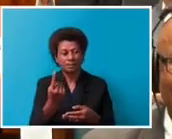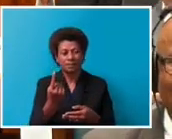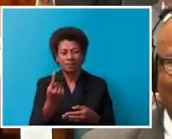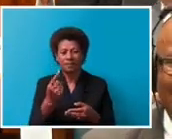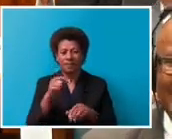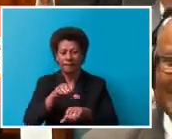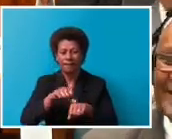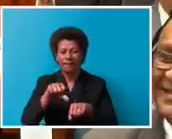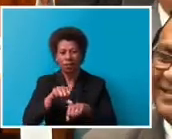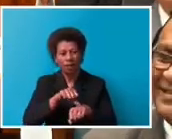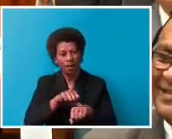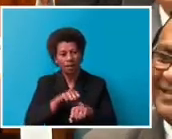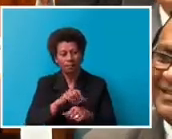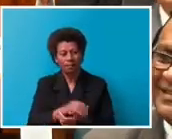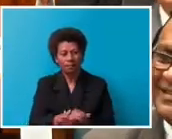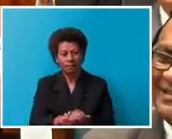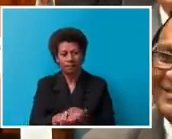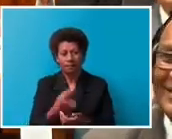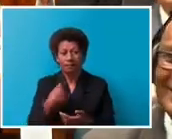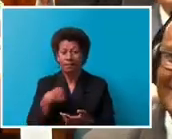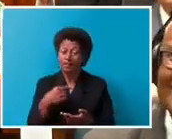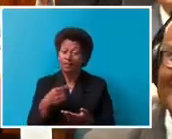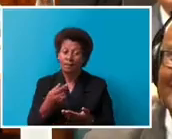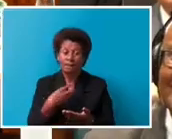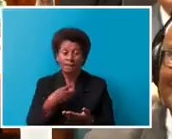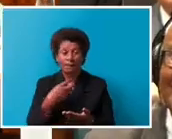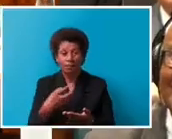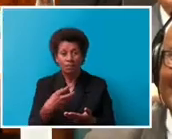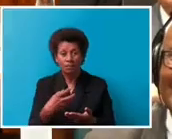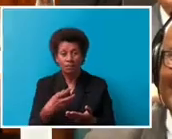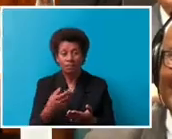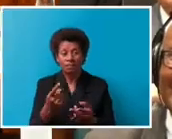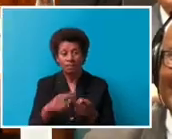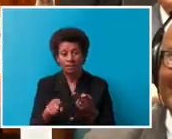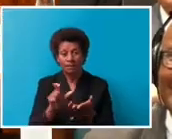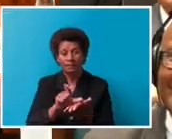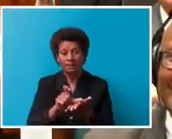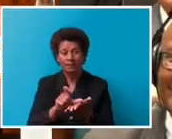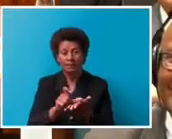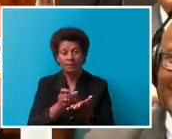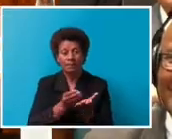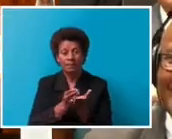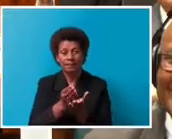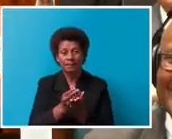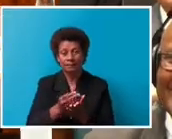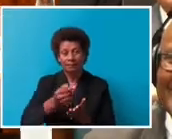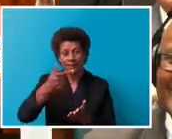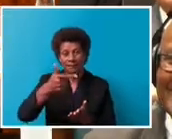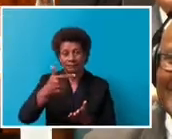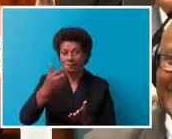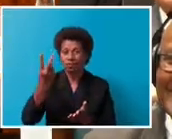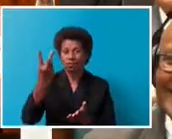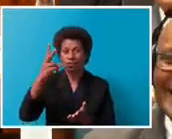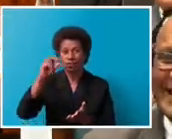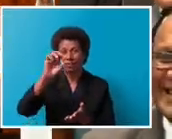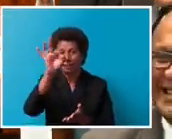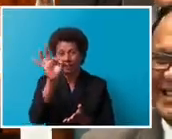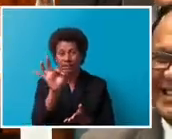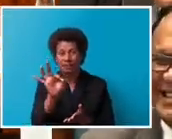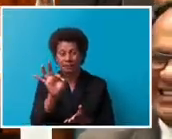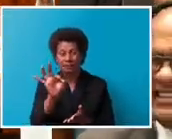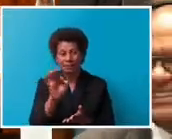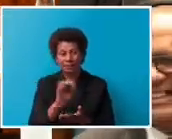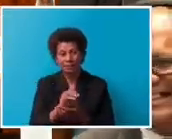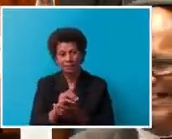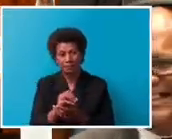of April. We gave the biggest increase to the civil service from 17 to 20%.